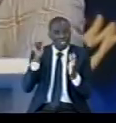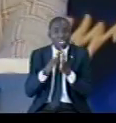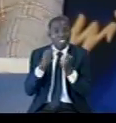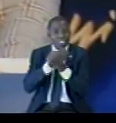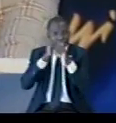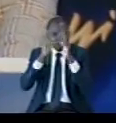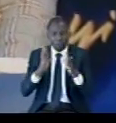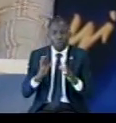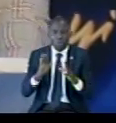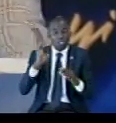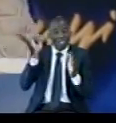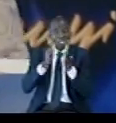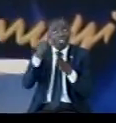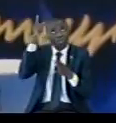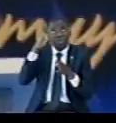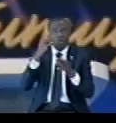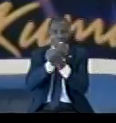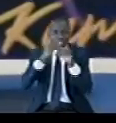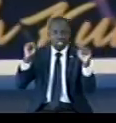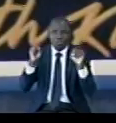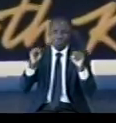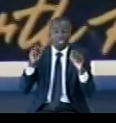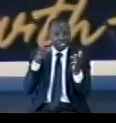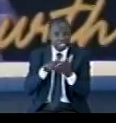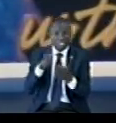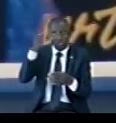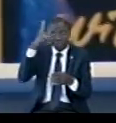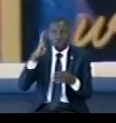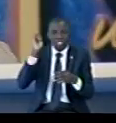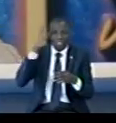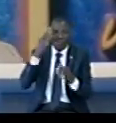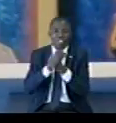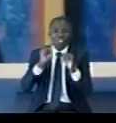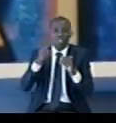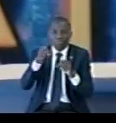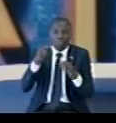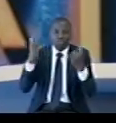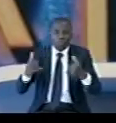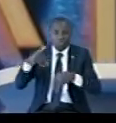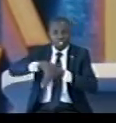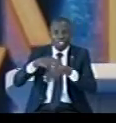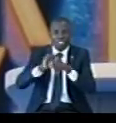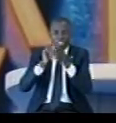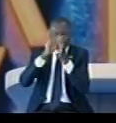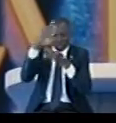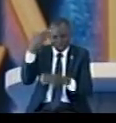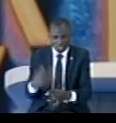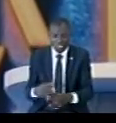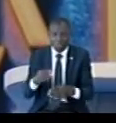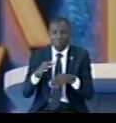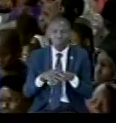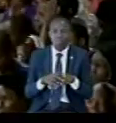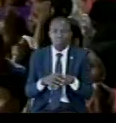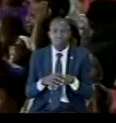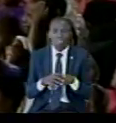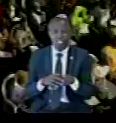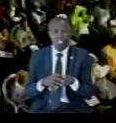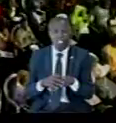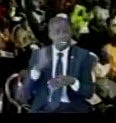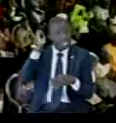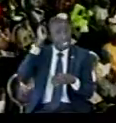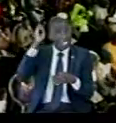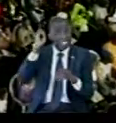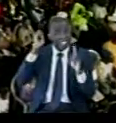saves. This God, he will save you tonight. I said, he will save you tonight. He